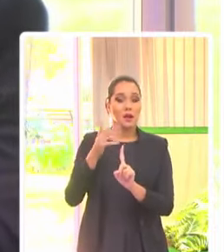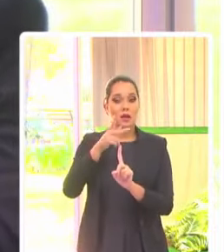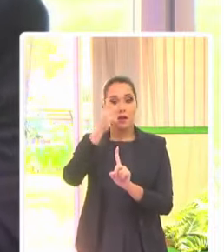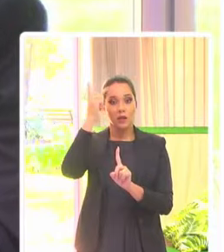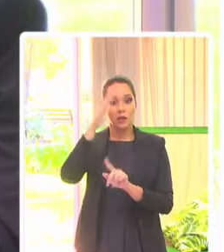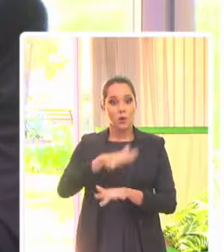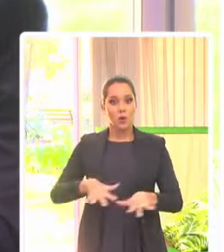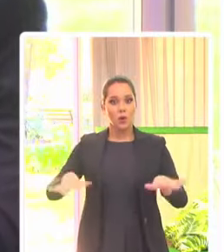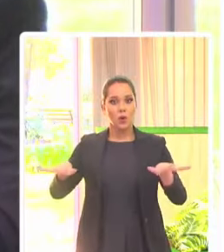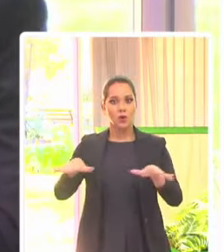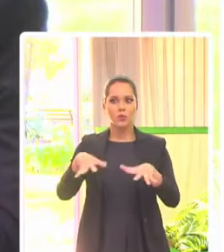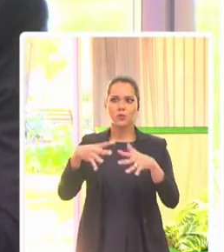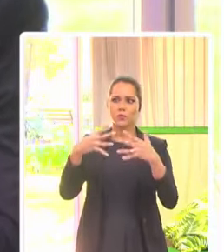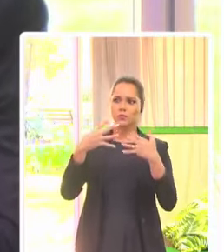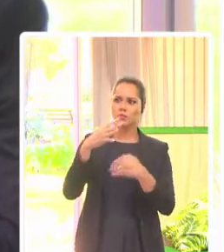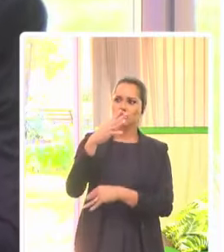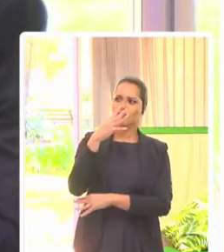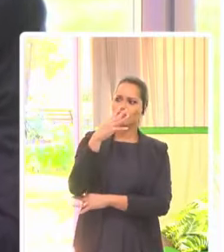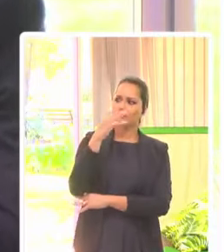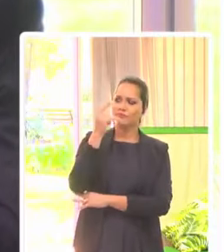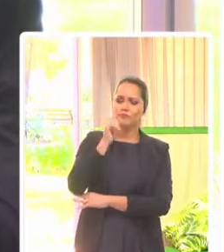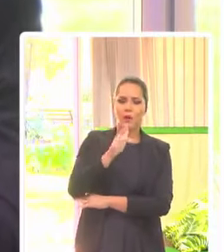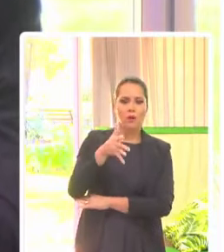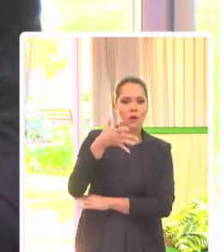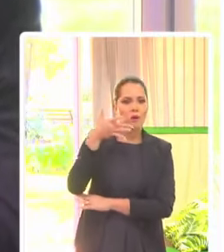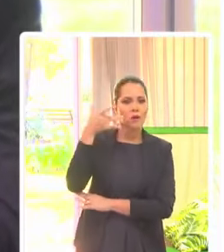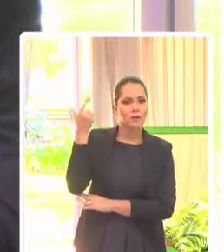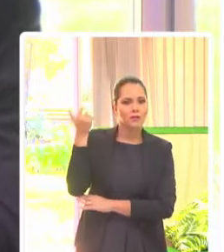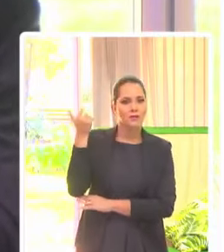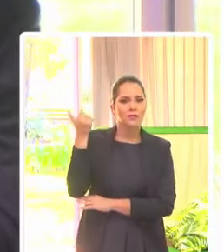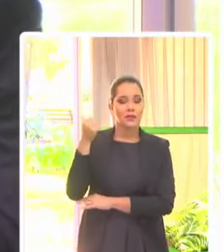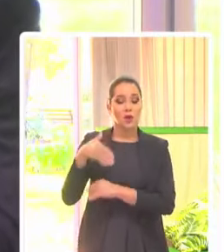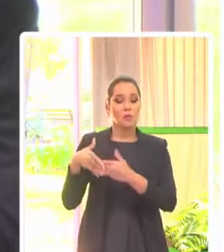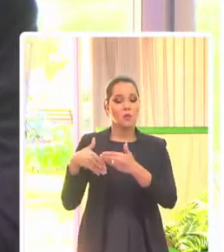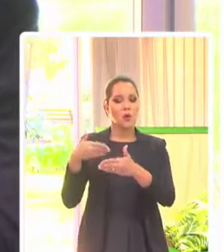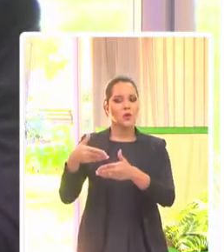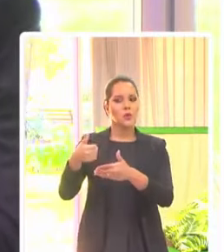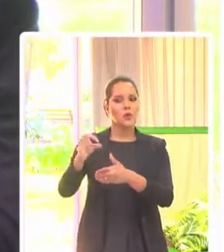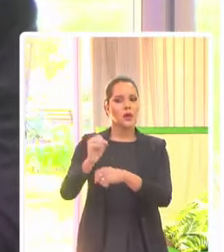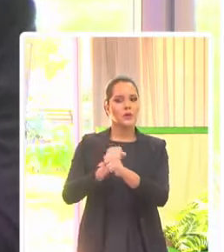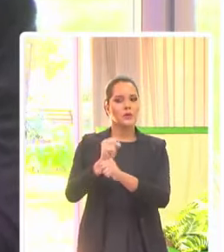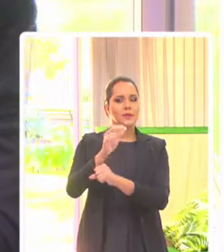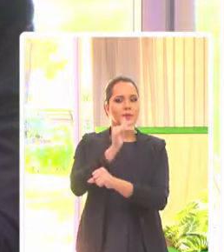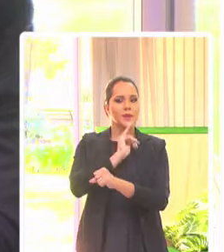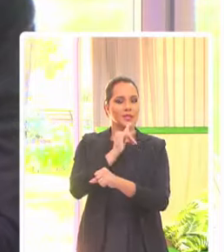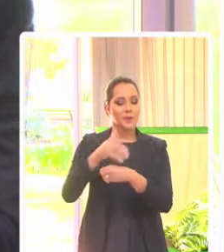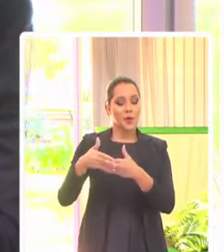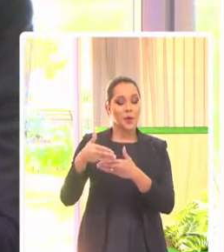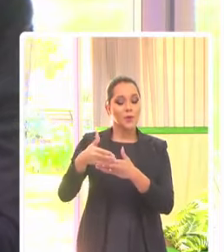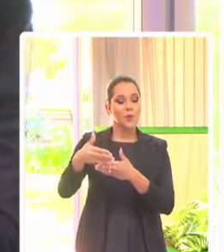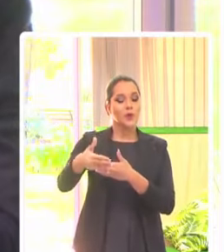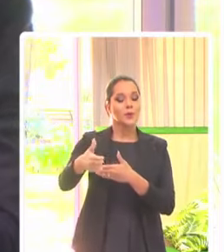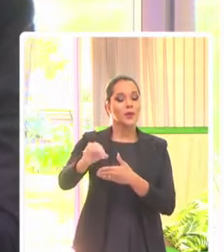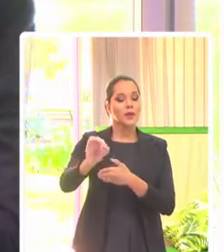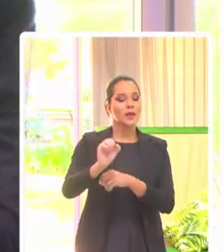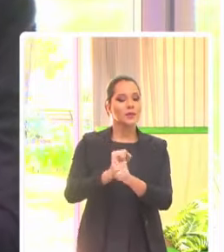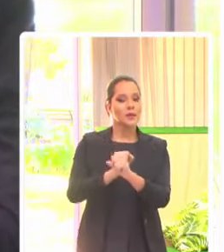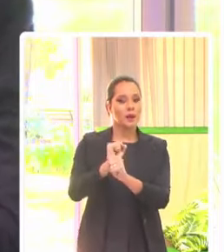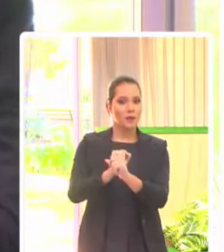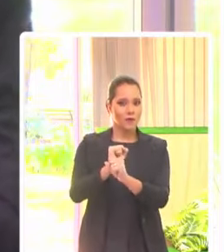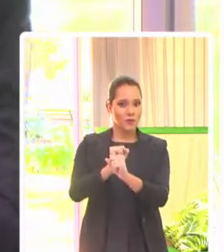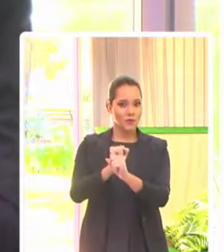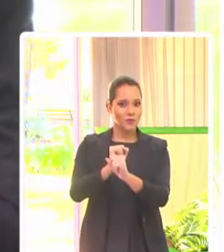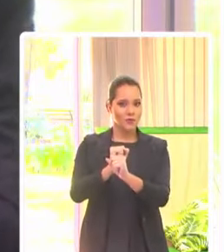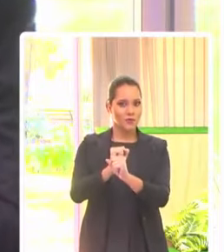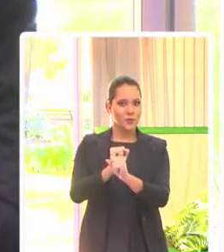of it. So the next 10 years, for example, when I taught last time in 2012,